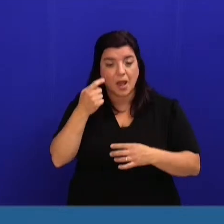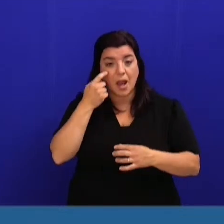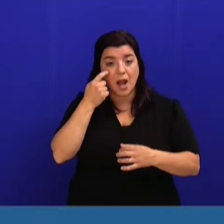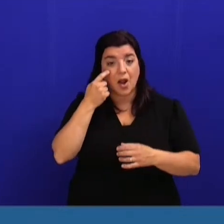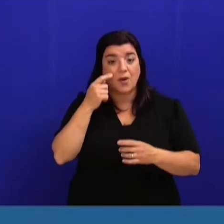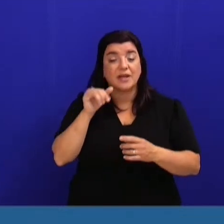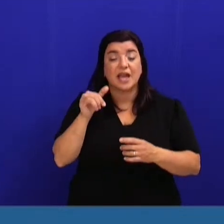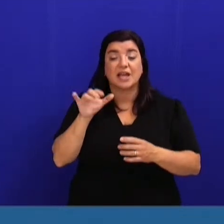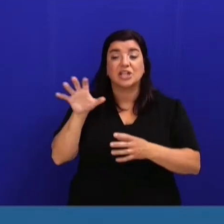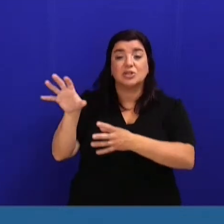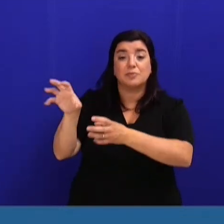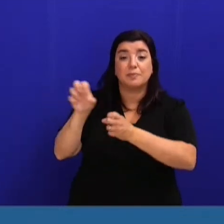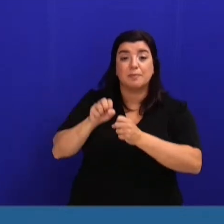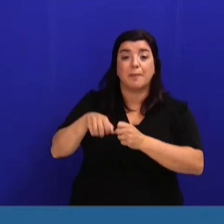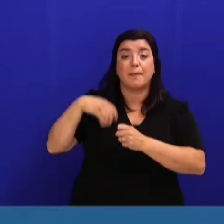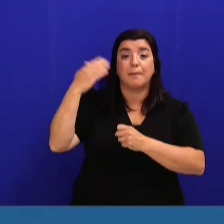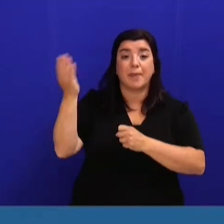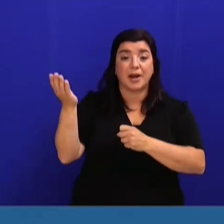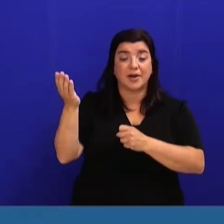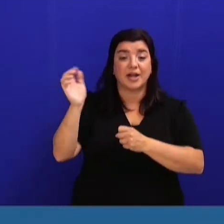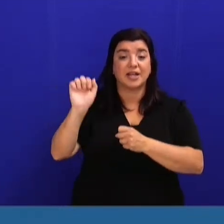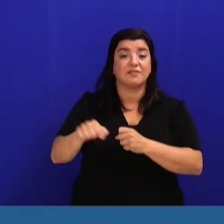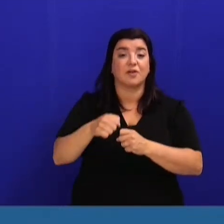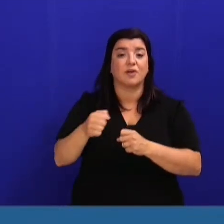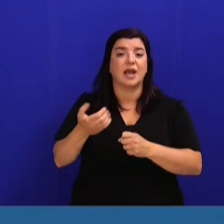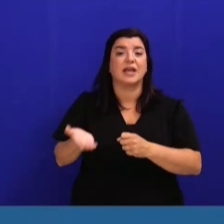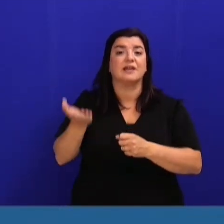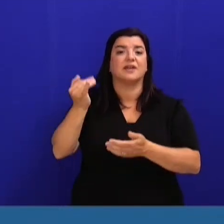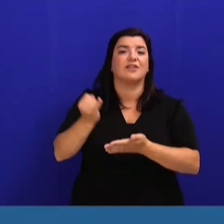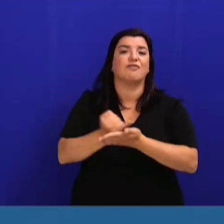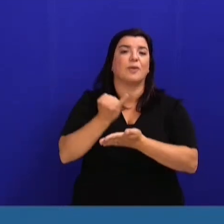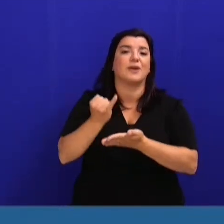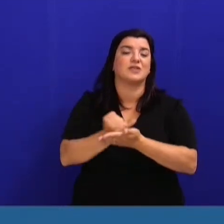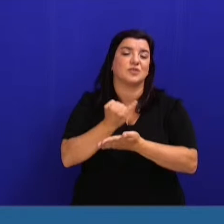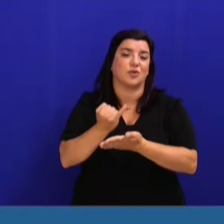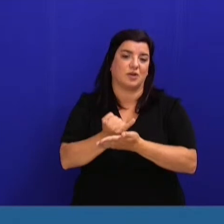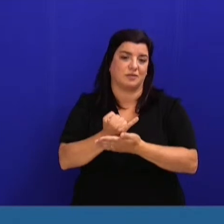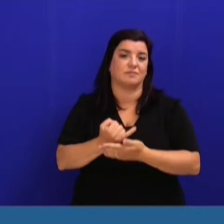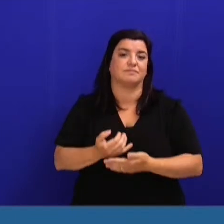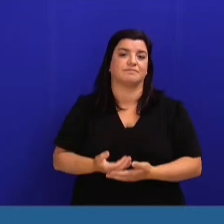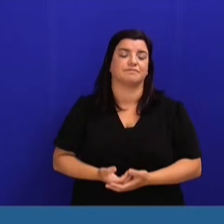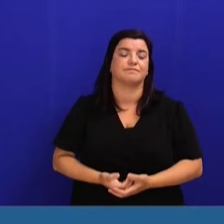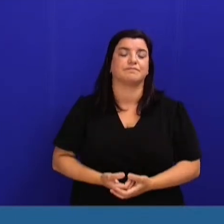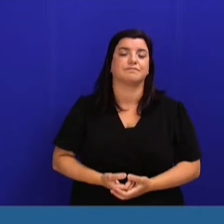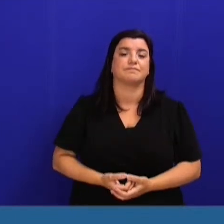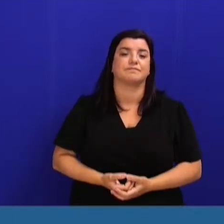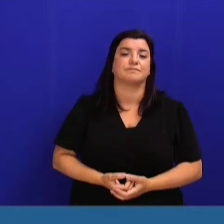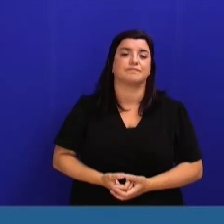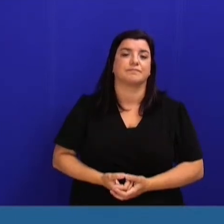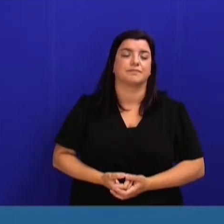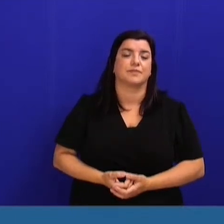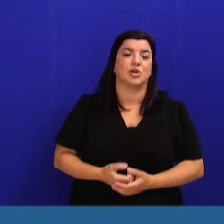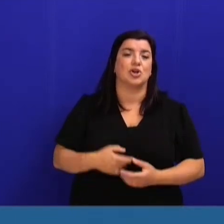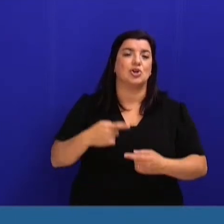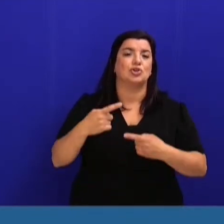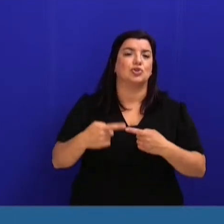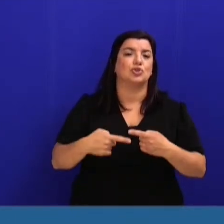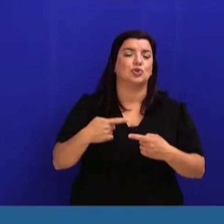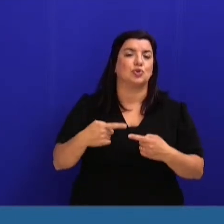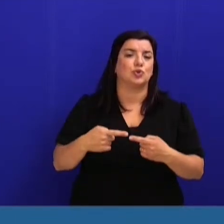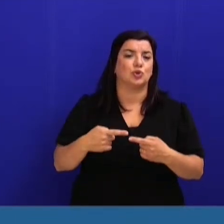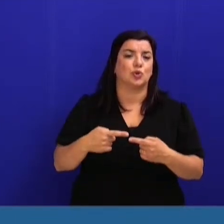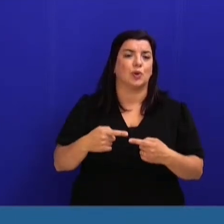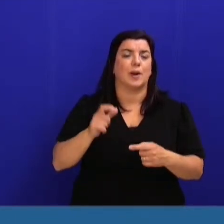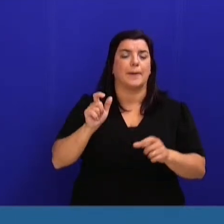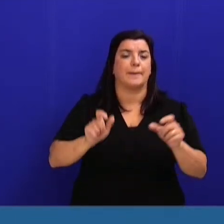importati u nkella ma kienx importat u jkollna iktar informazzjoni dwar il-każ iktar tard. Fuq il-każijiet li rnexxielhom